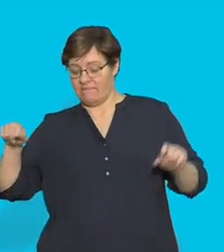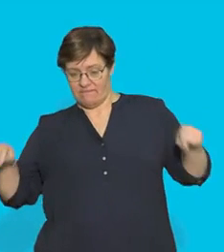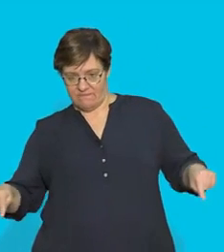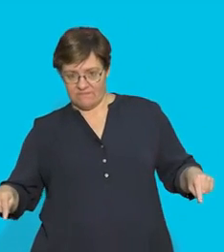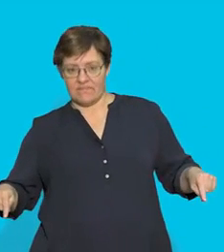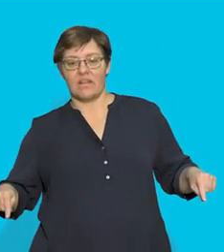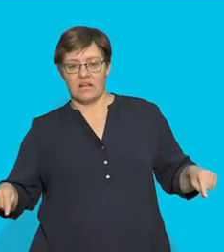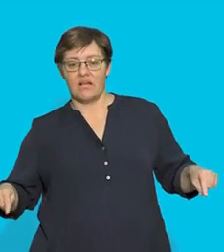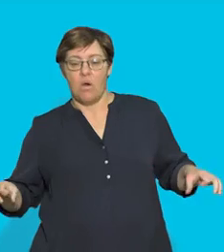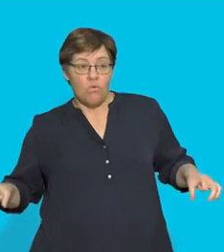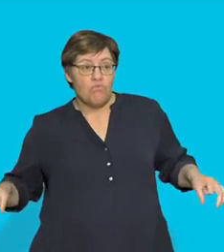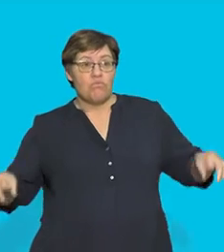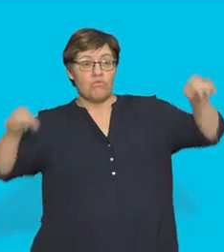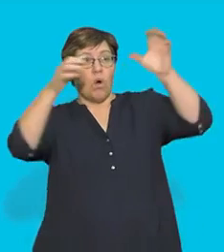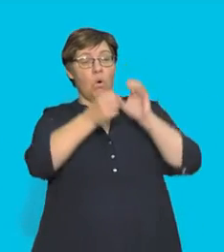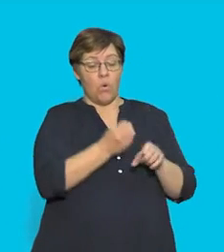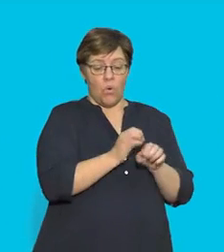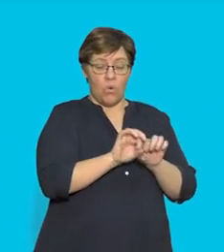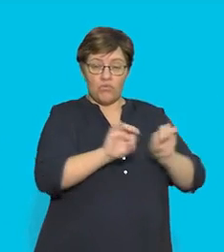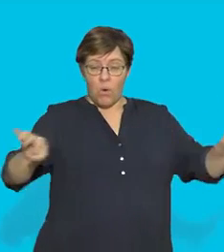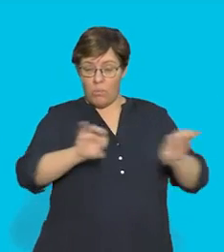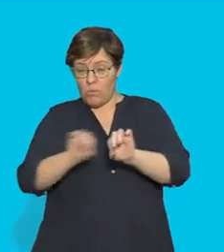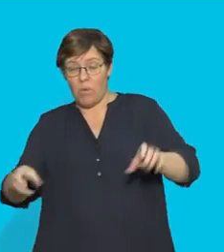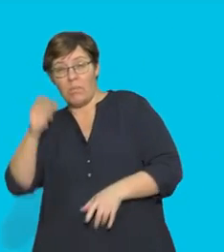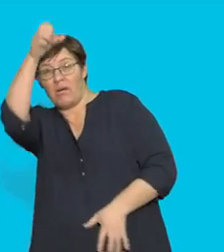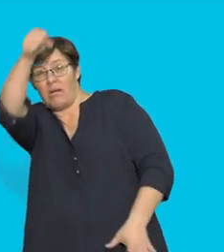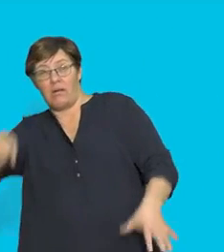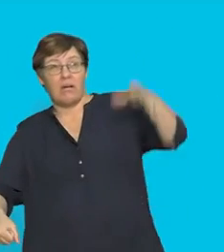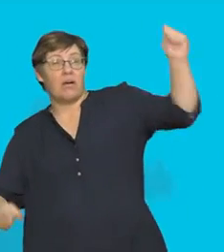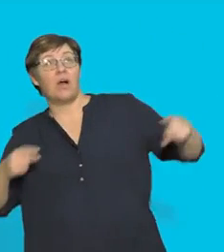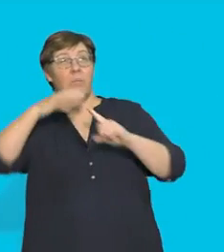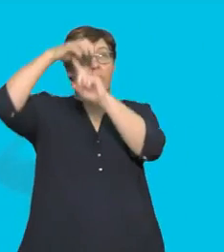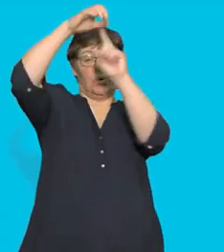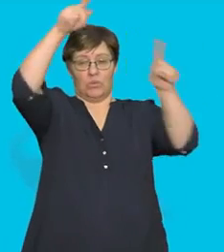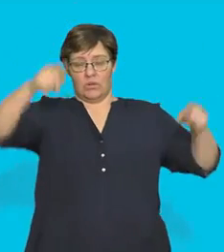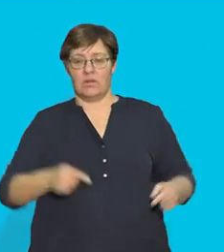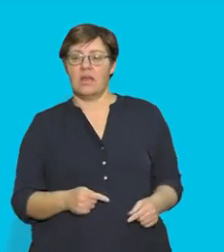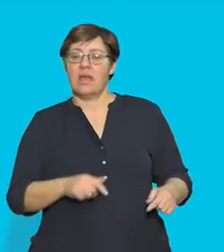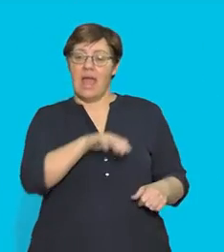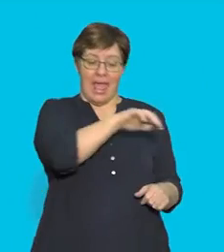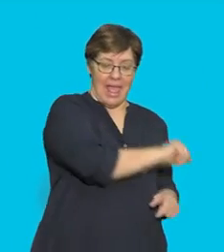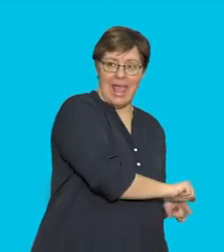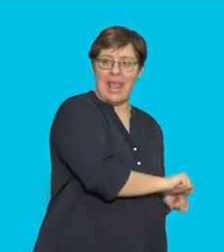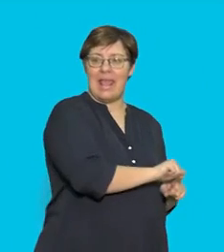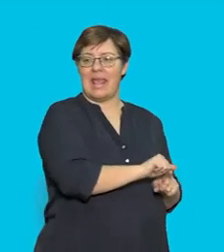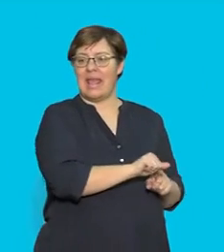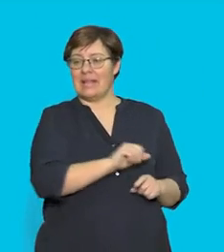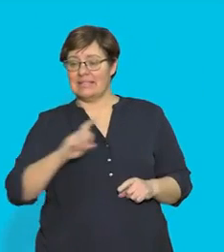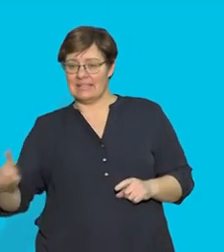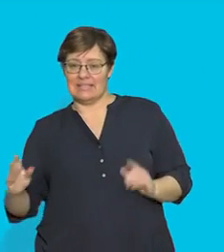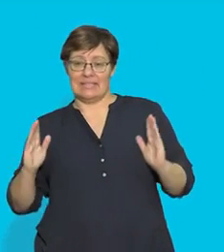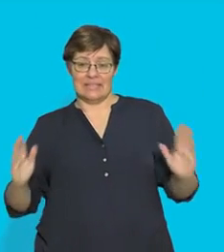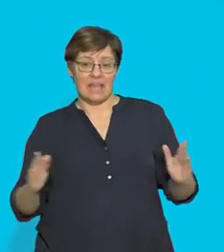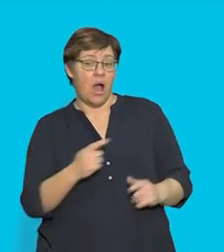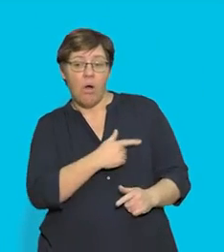D respectively, holding the two guy ropes, AH and AD in place. The distance between A and